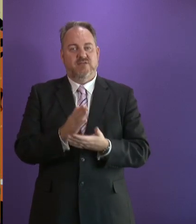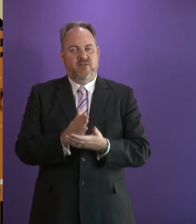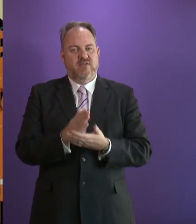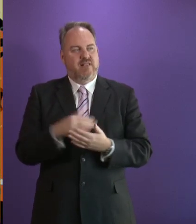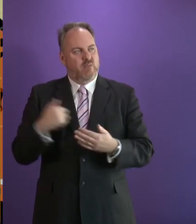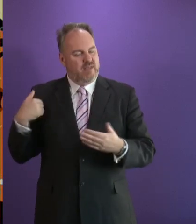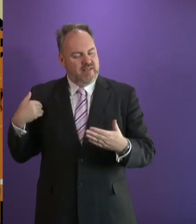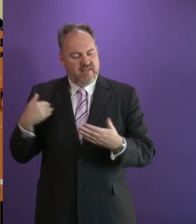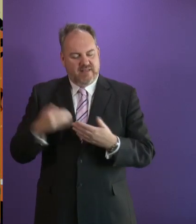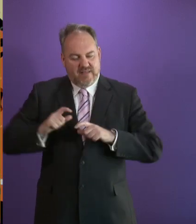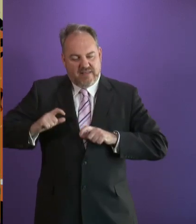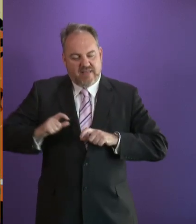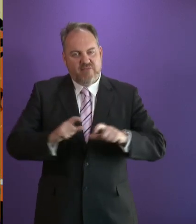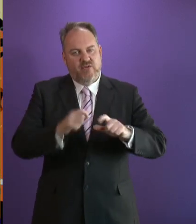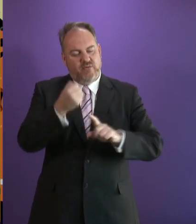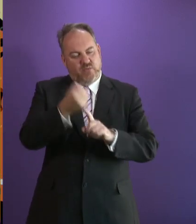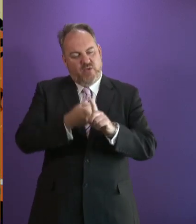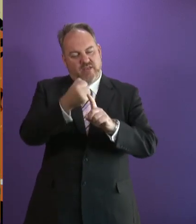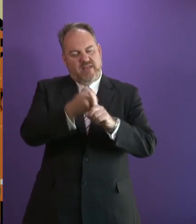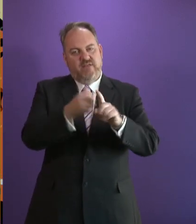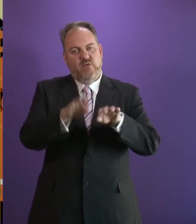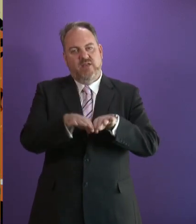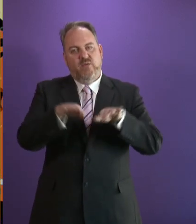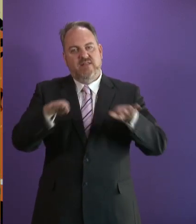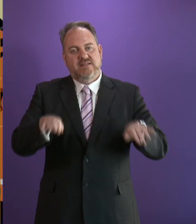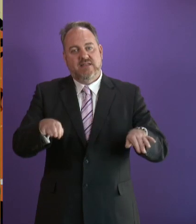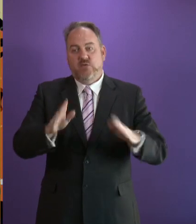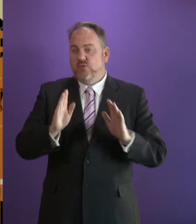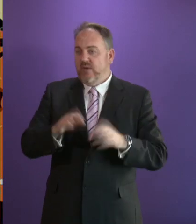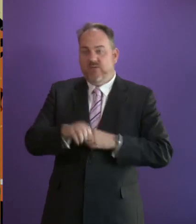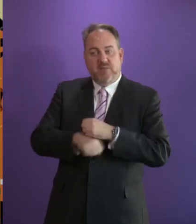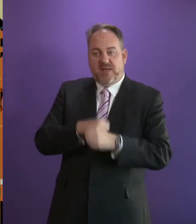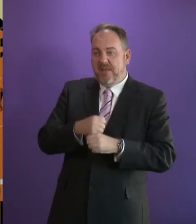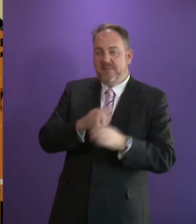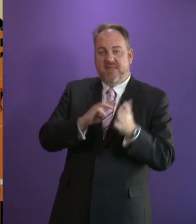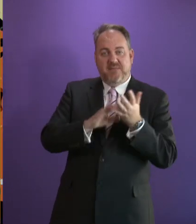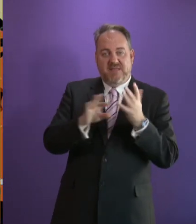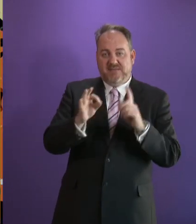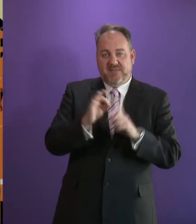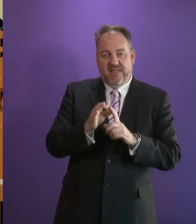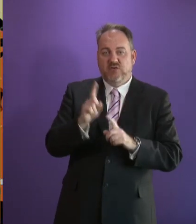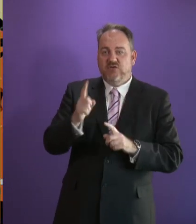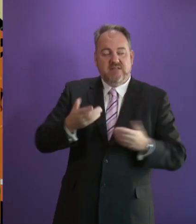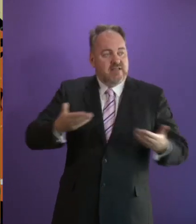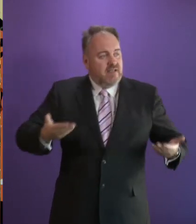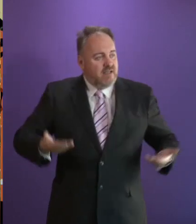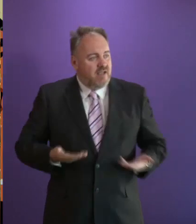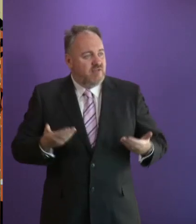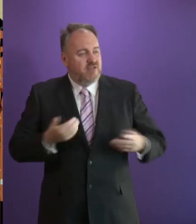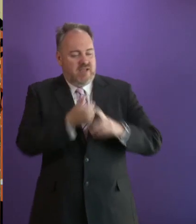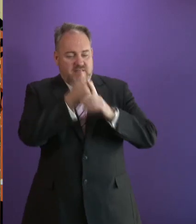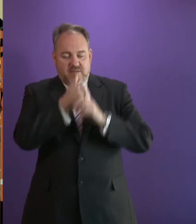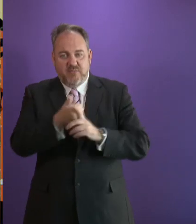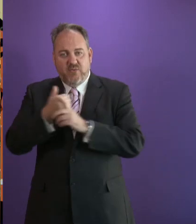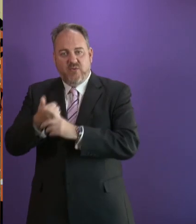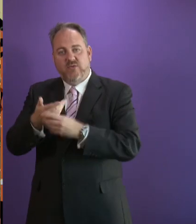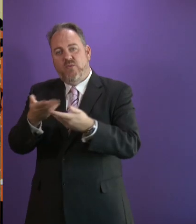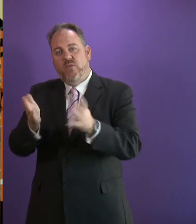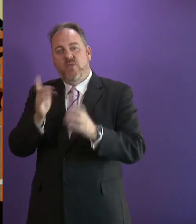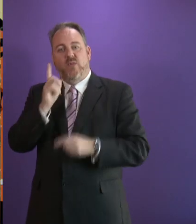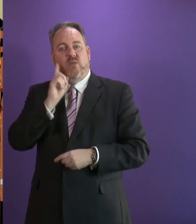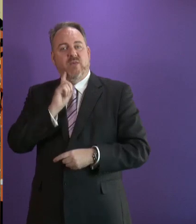keep working together to reach equality. You don't have to stand for election to do this. You simply have to be encouraging to women around you and supportive of each other. Thank you.